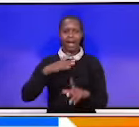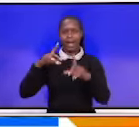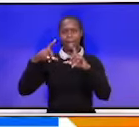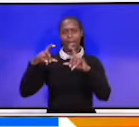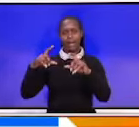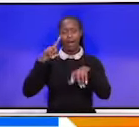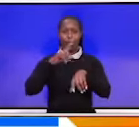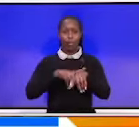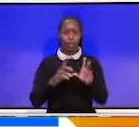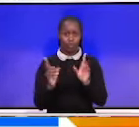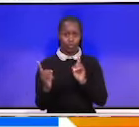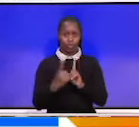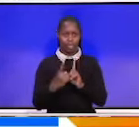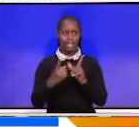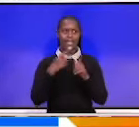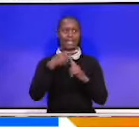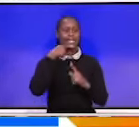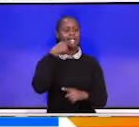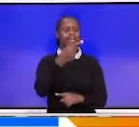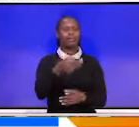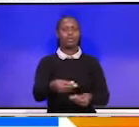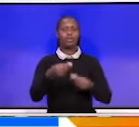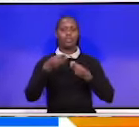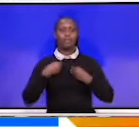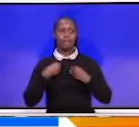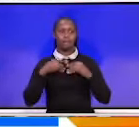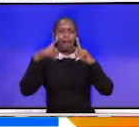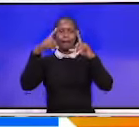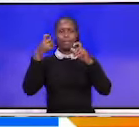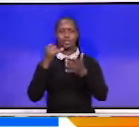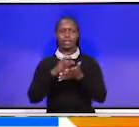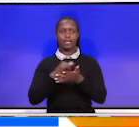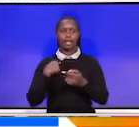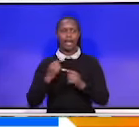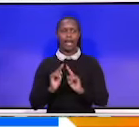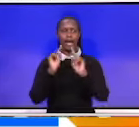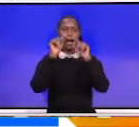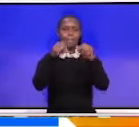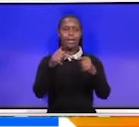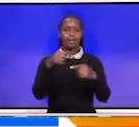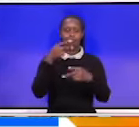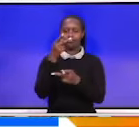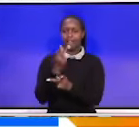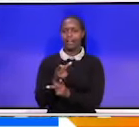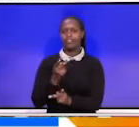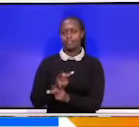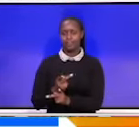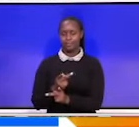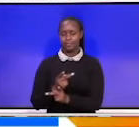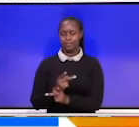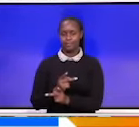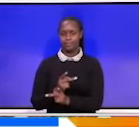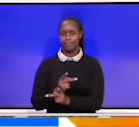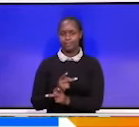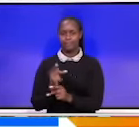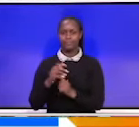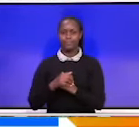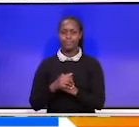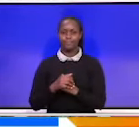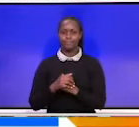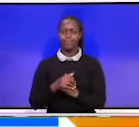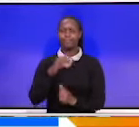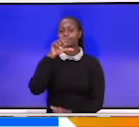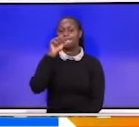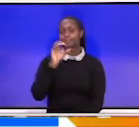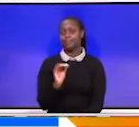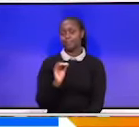my camera back so that I can come and keep it to myself. So,